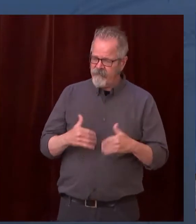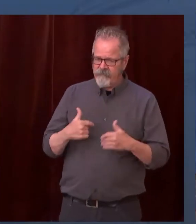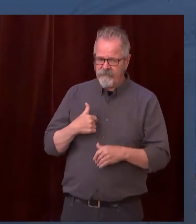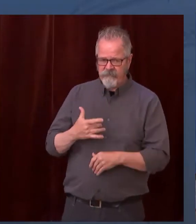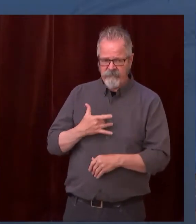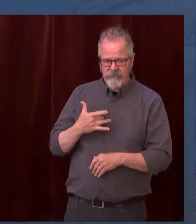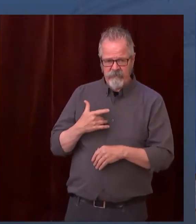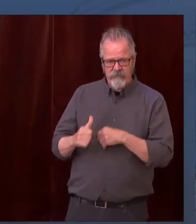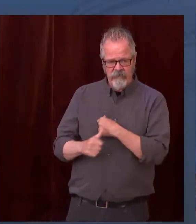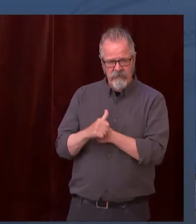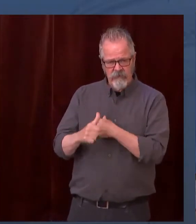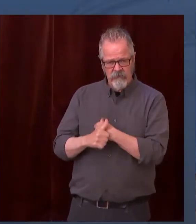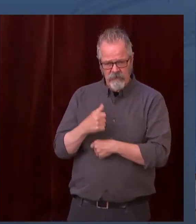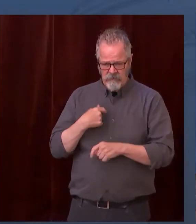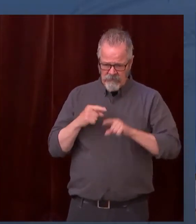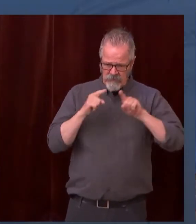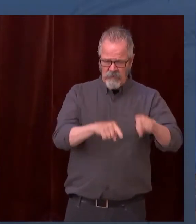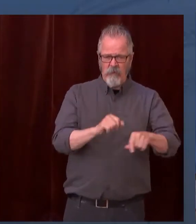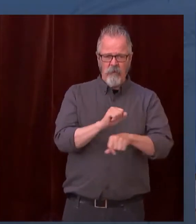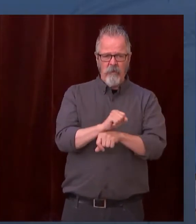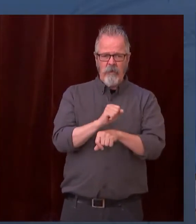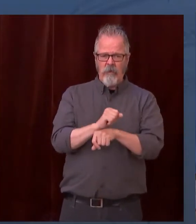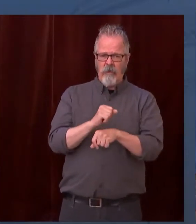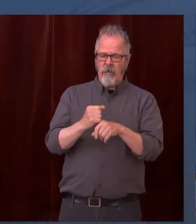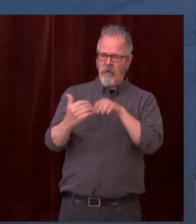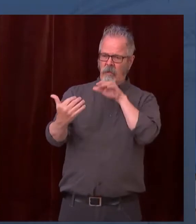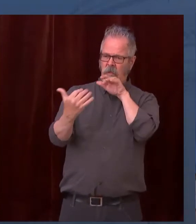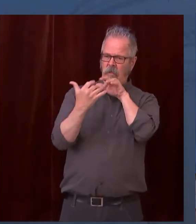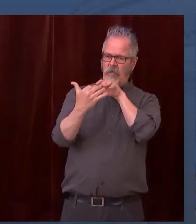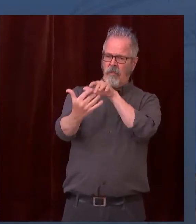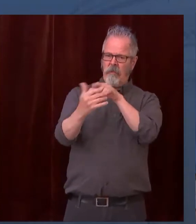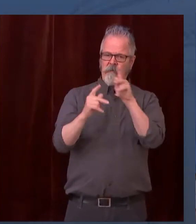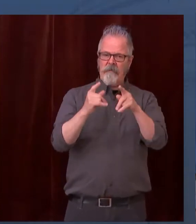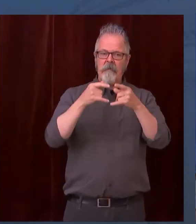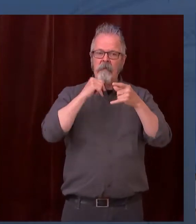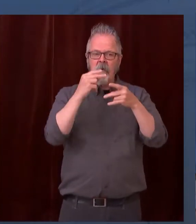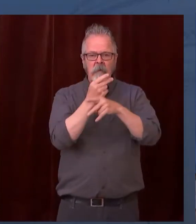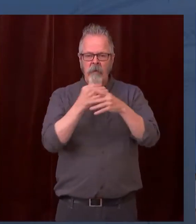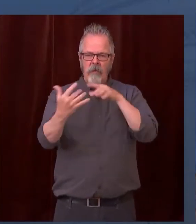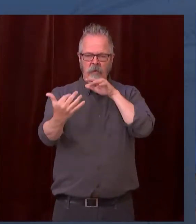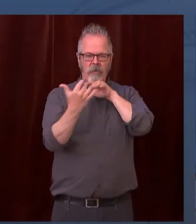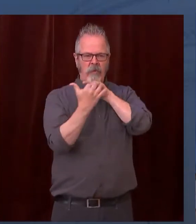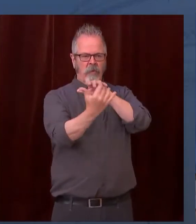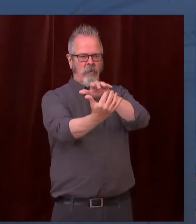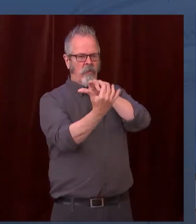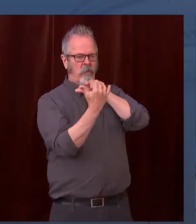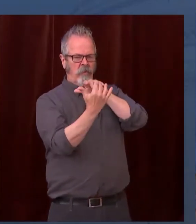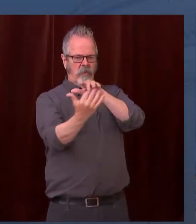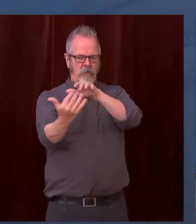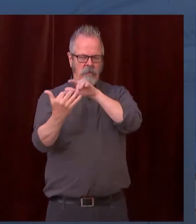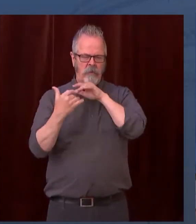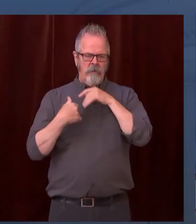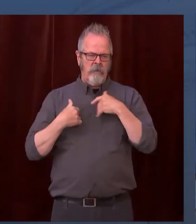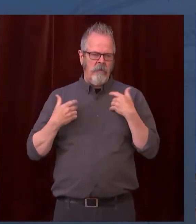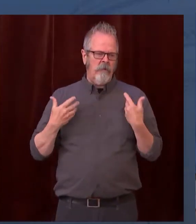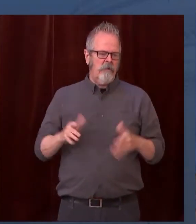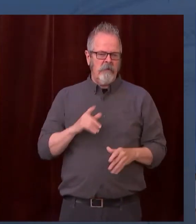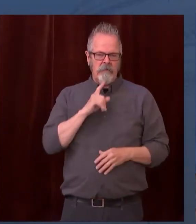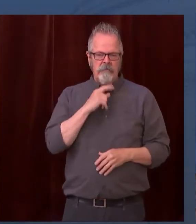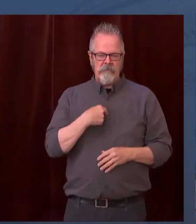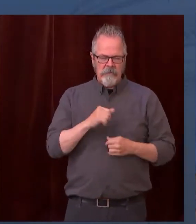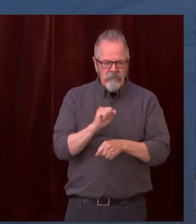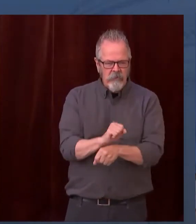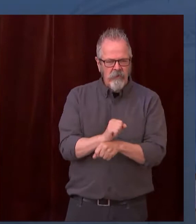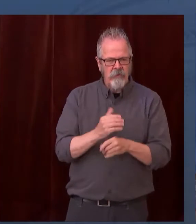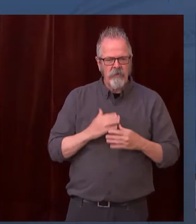that I really am happy that there is a growing bipartisan support for using this facial coverings tool.